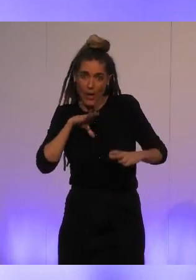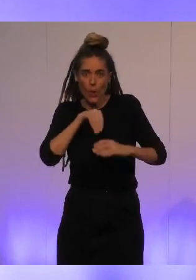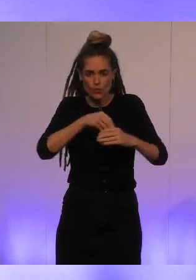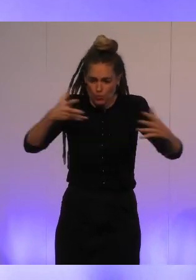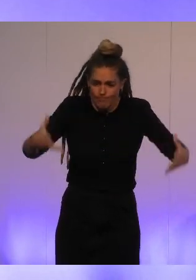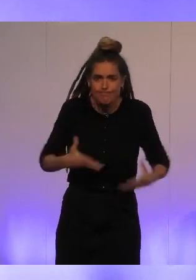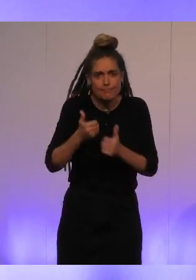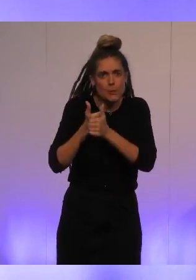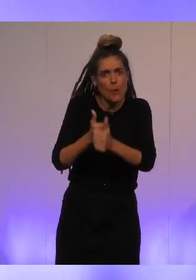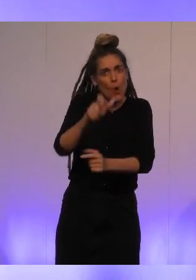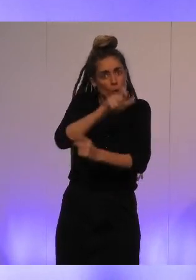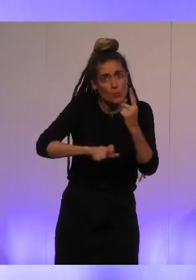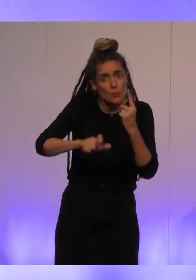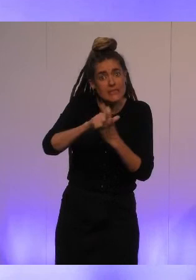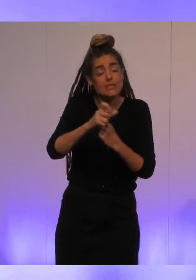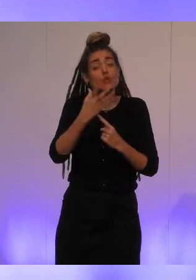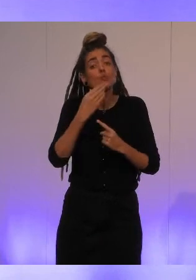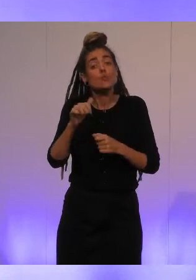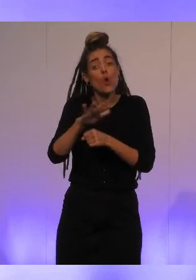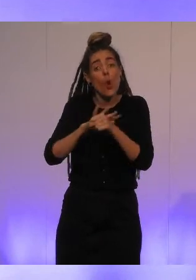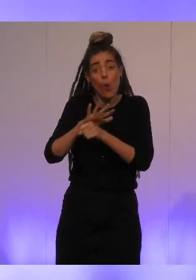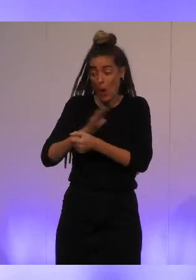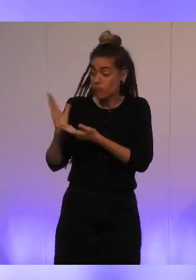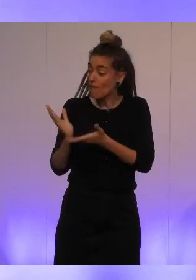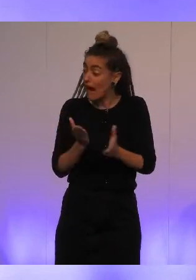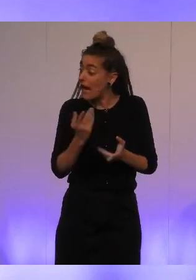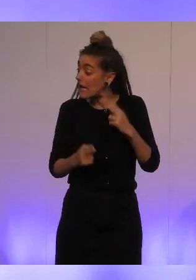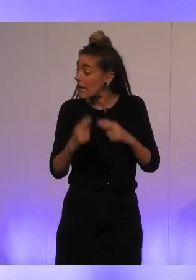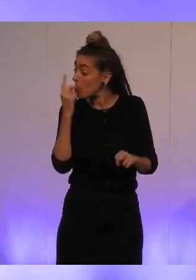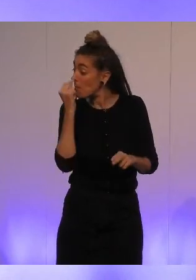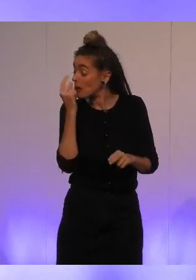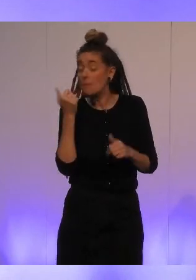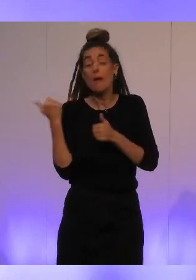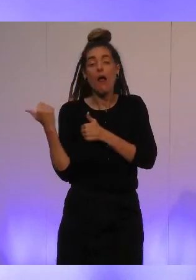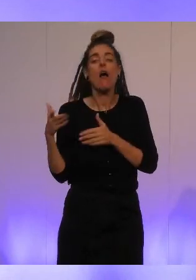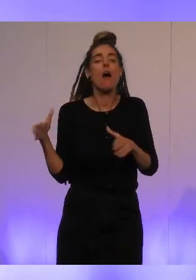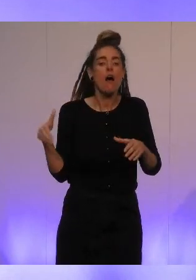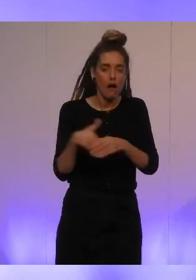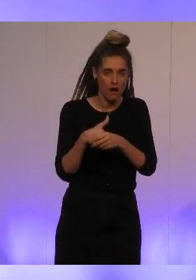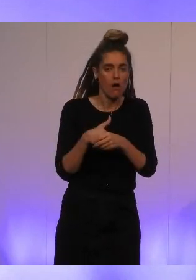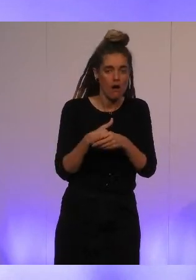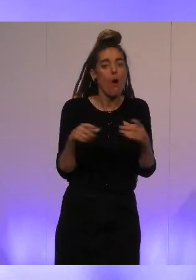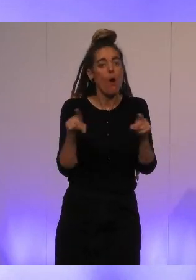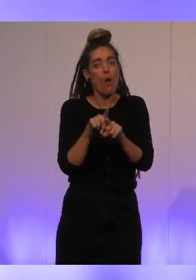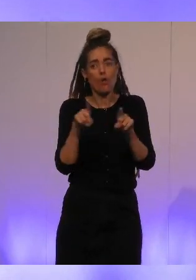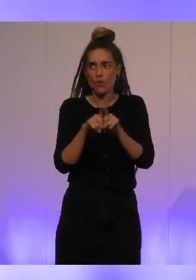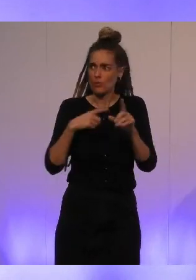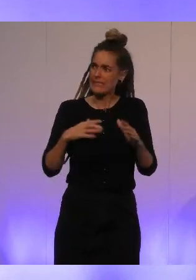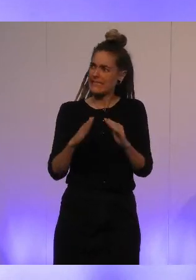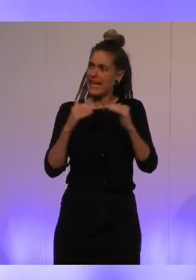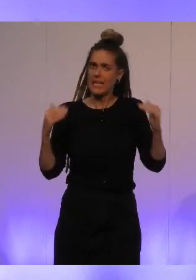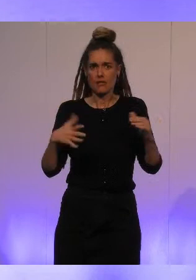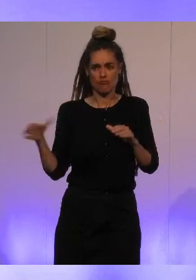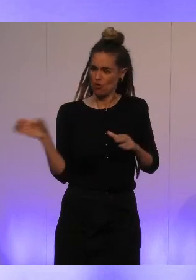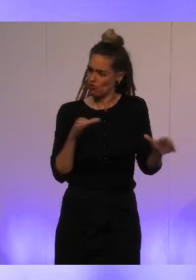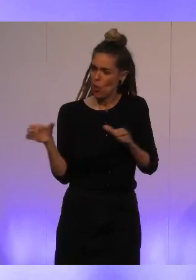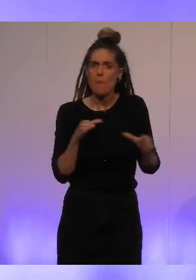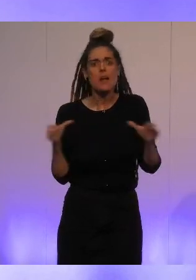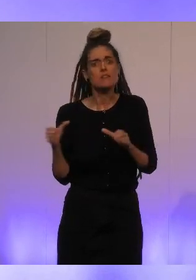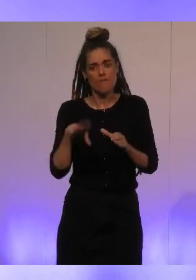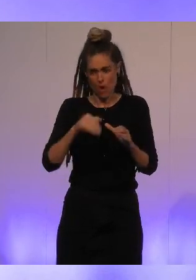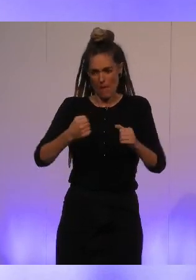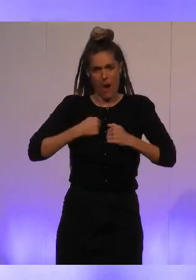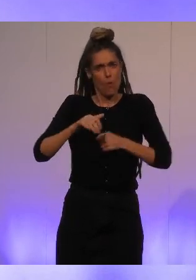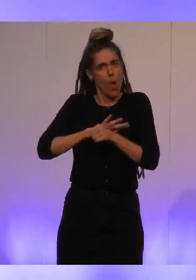communities by using local providers where possible, standardising employment to recruit from our own local population,